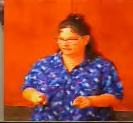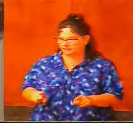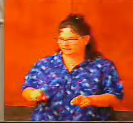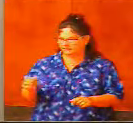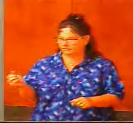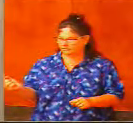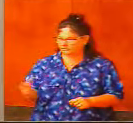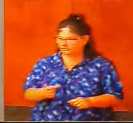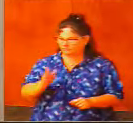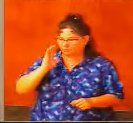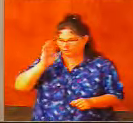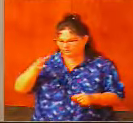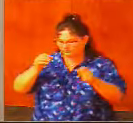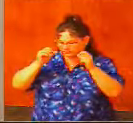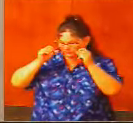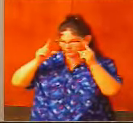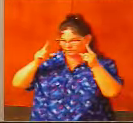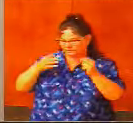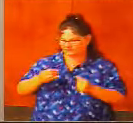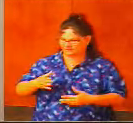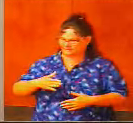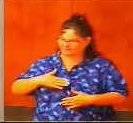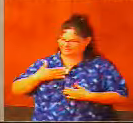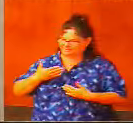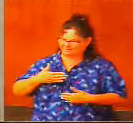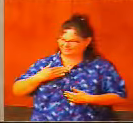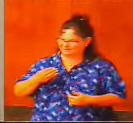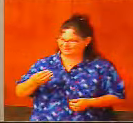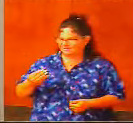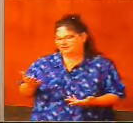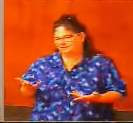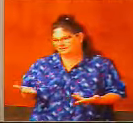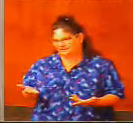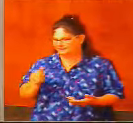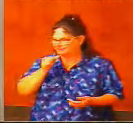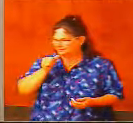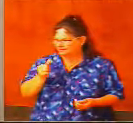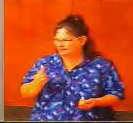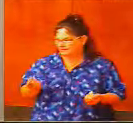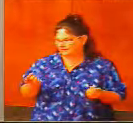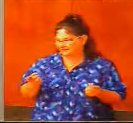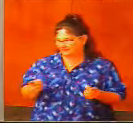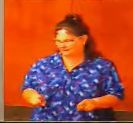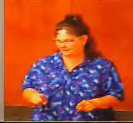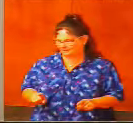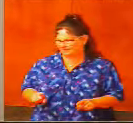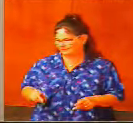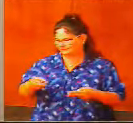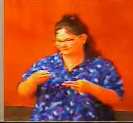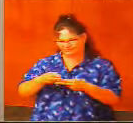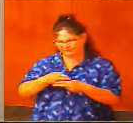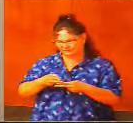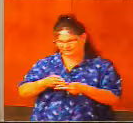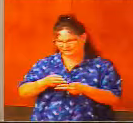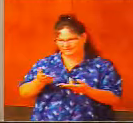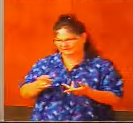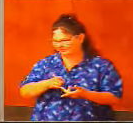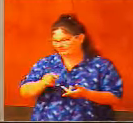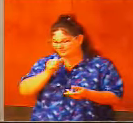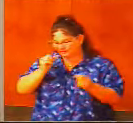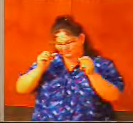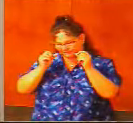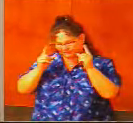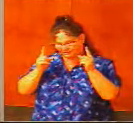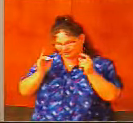going to be surprised and everybody's going to be happy. And, well, it didn't turn out to be such a short sermon, and you're not surprised about